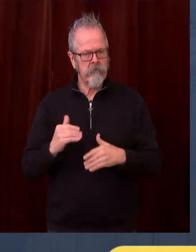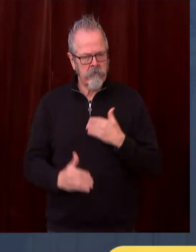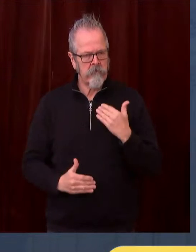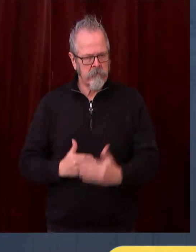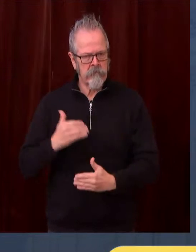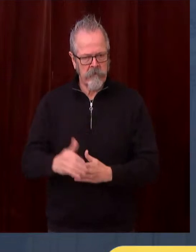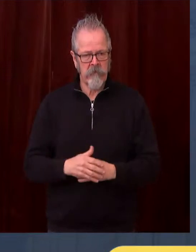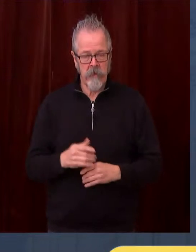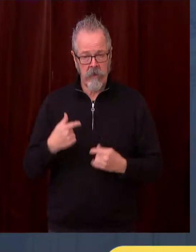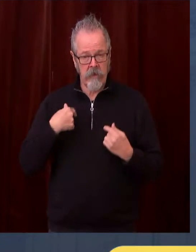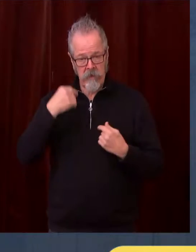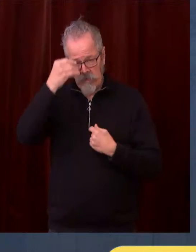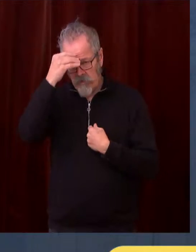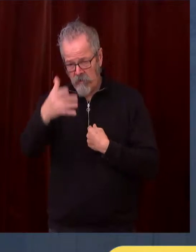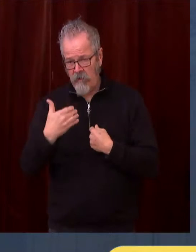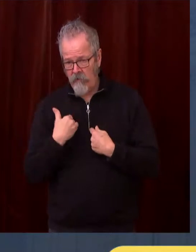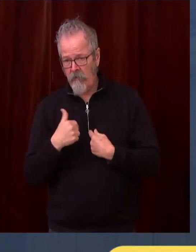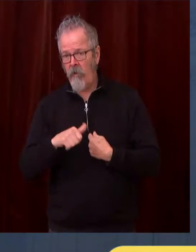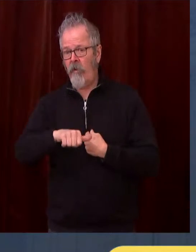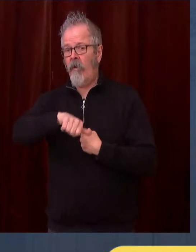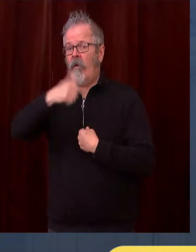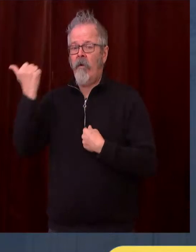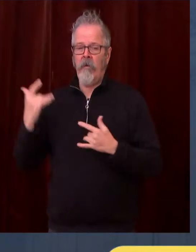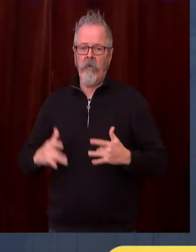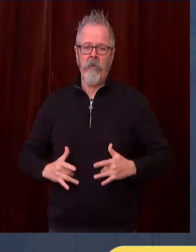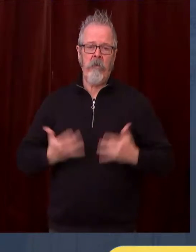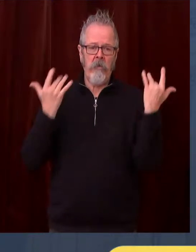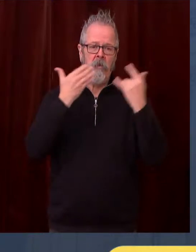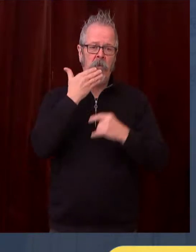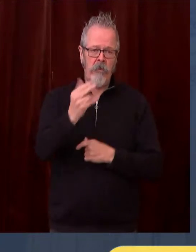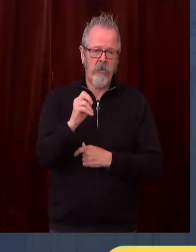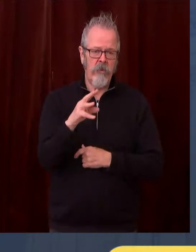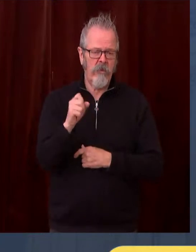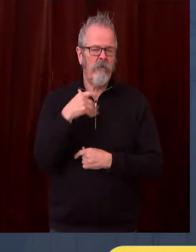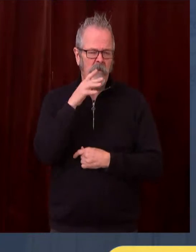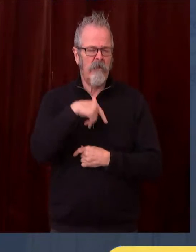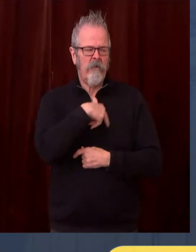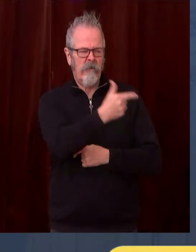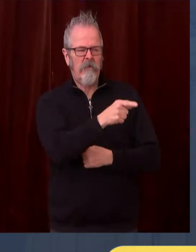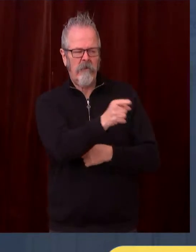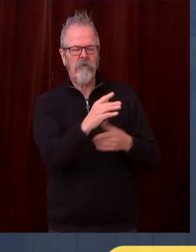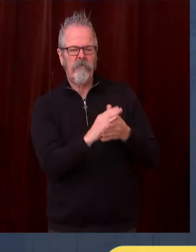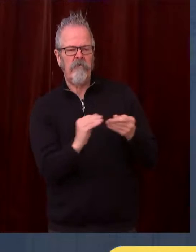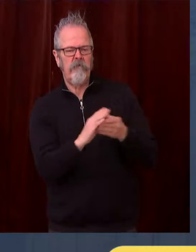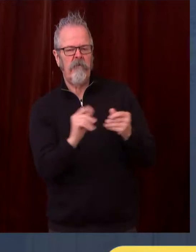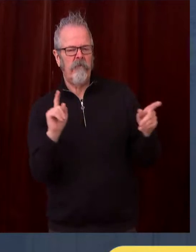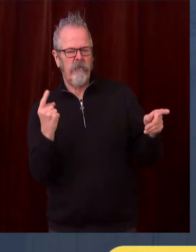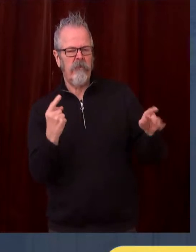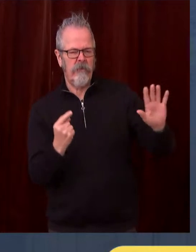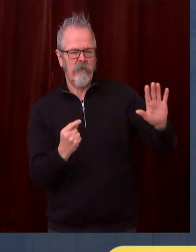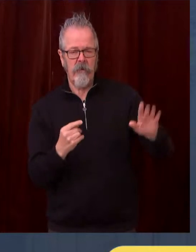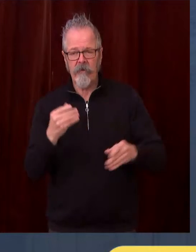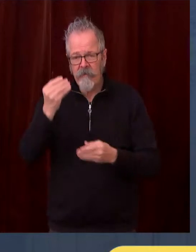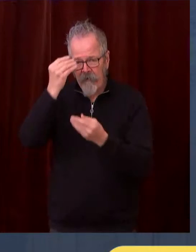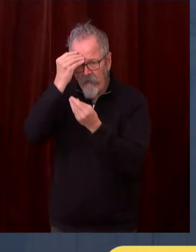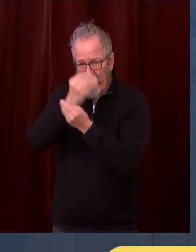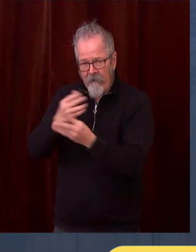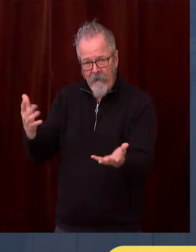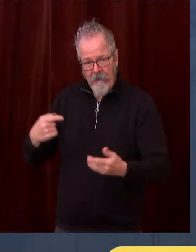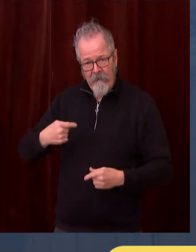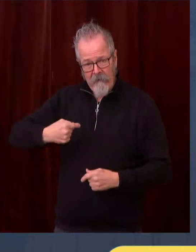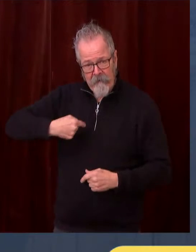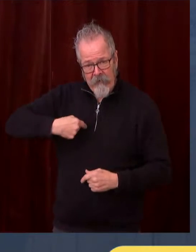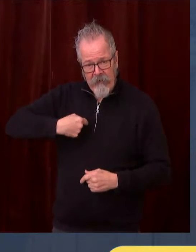I will receive this vaccine when it's my turn to do so, regarding my age and health conditions, so when it's